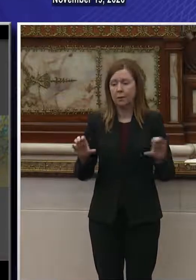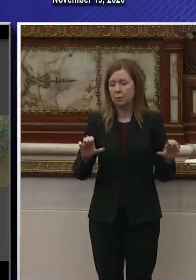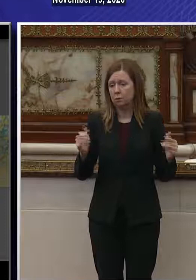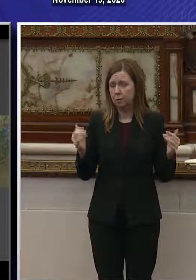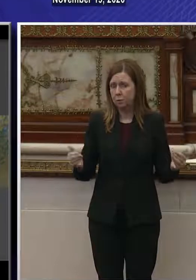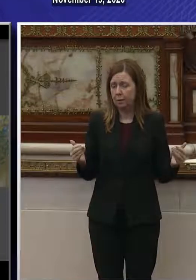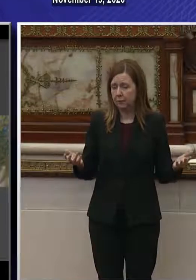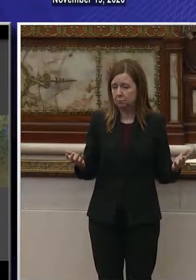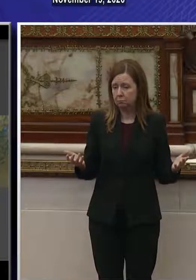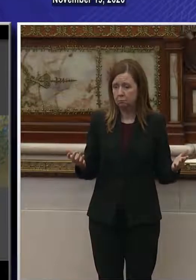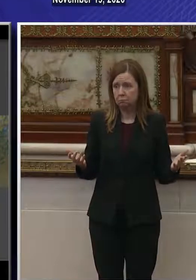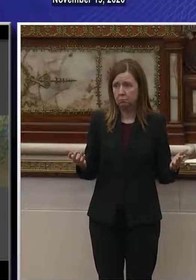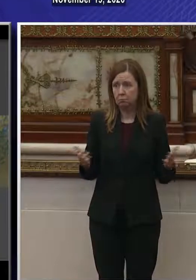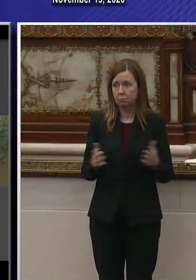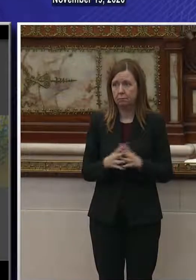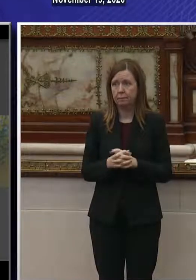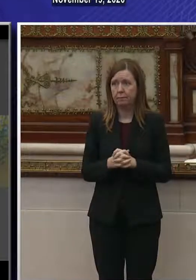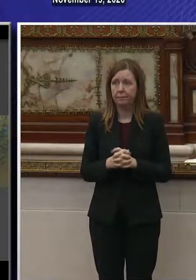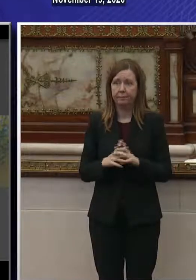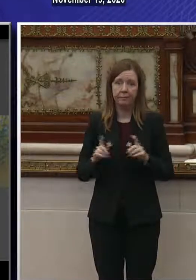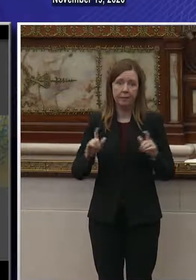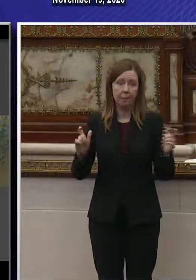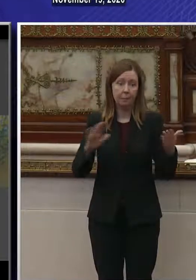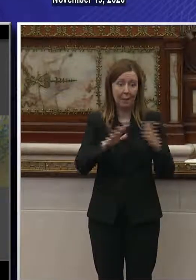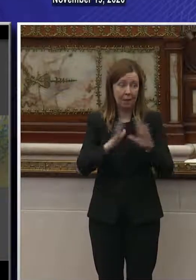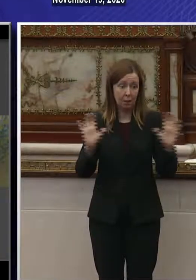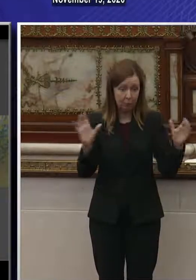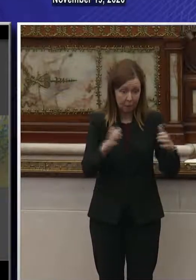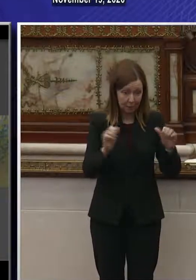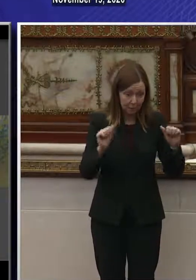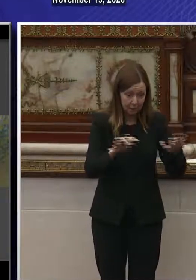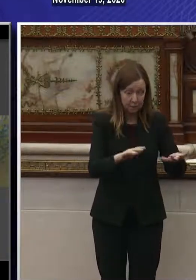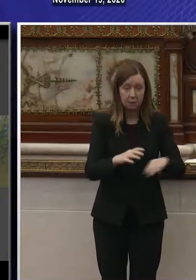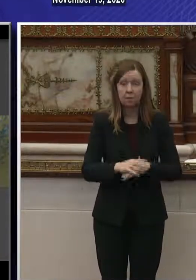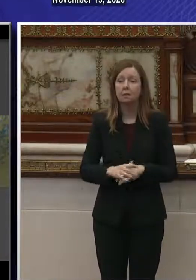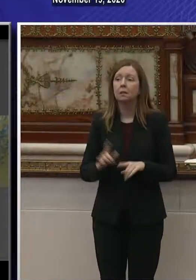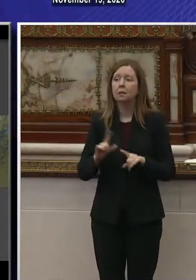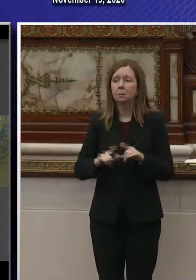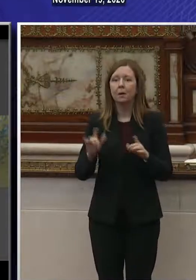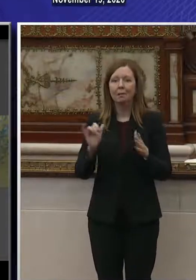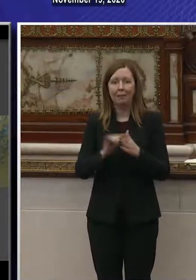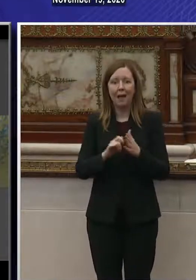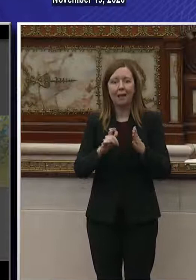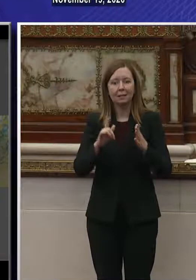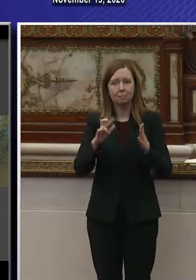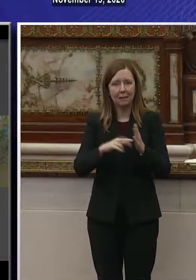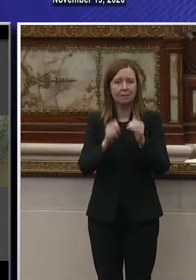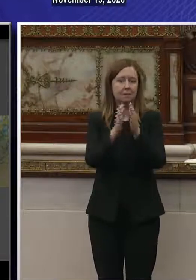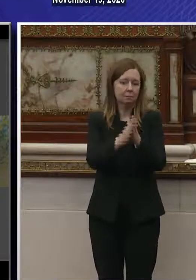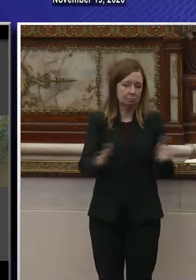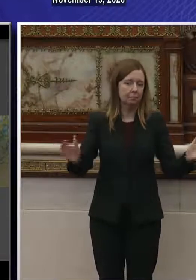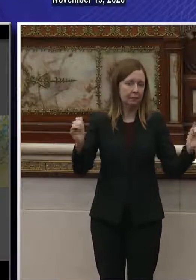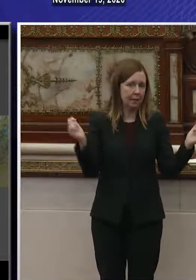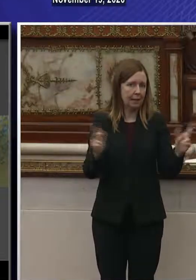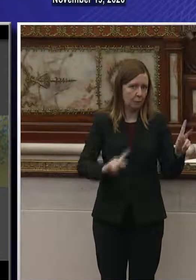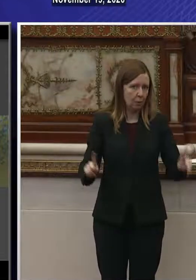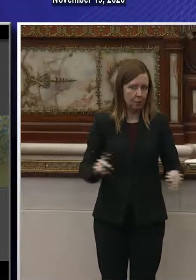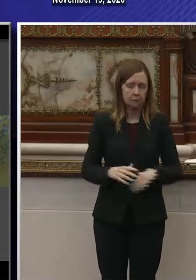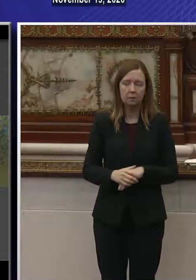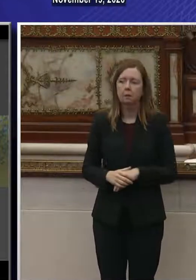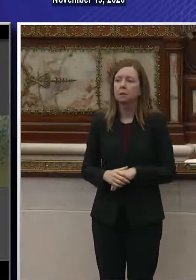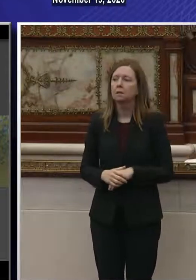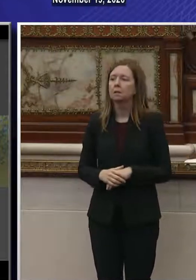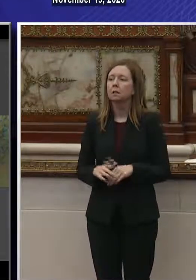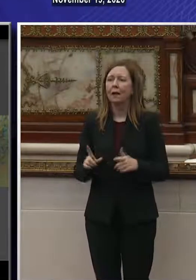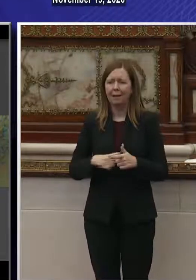it, you know, in big areas, but is clear that embraces everybody within that area. And then, of course,